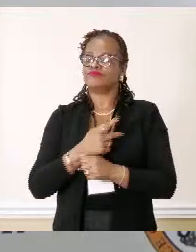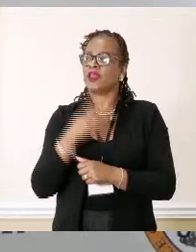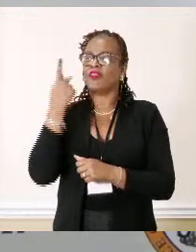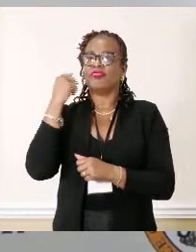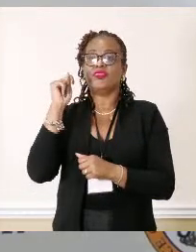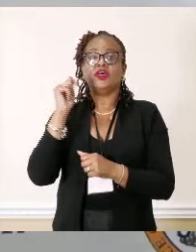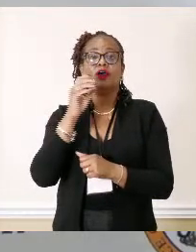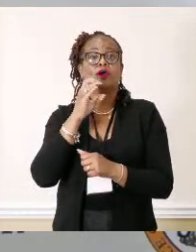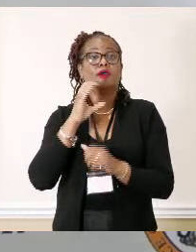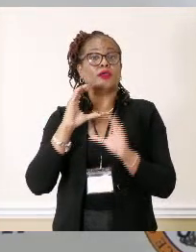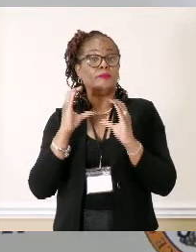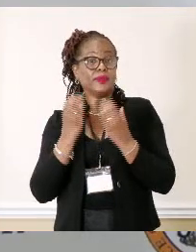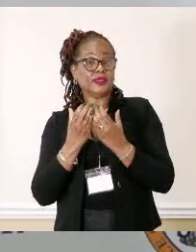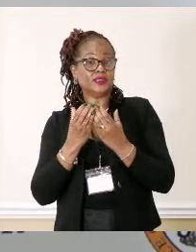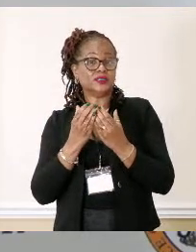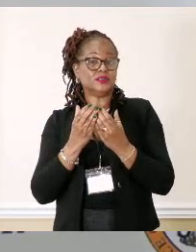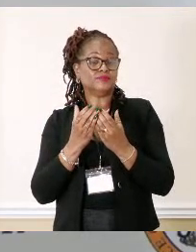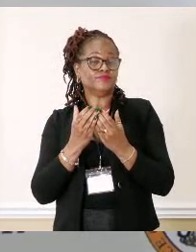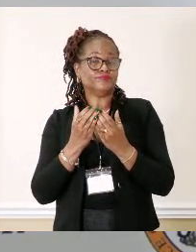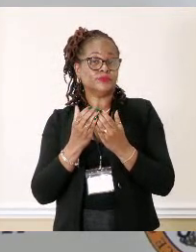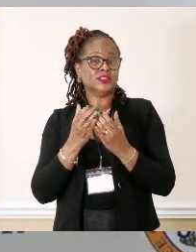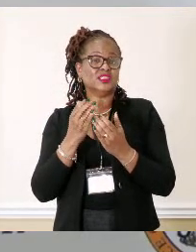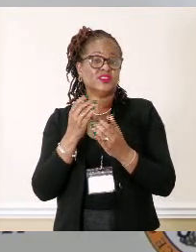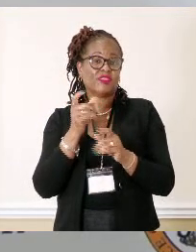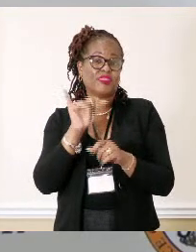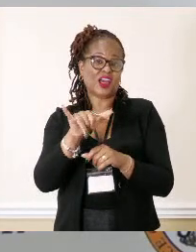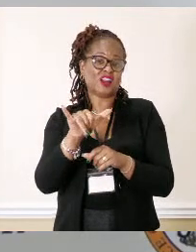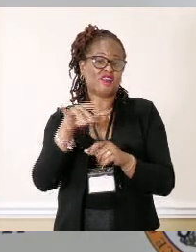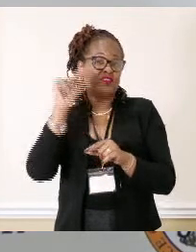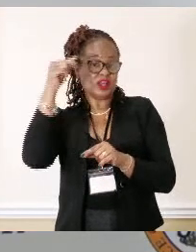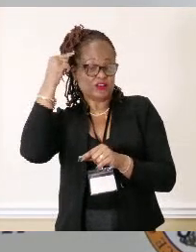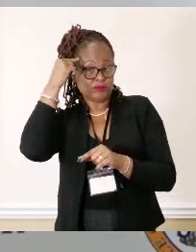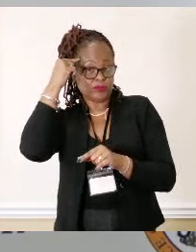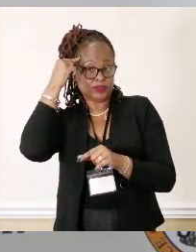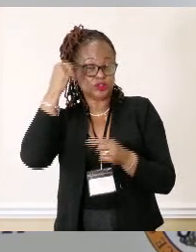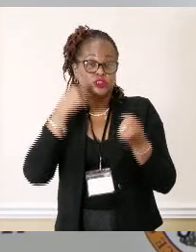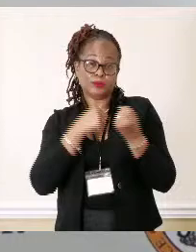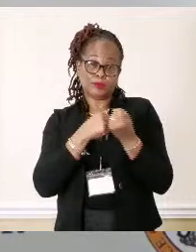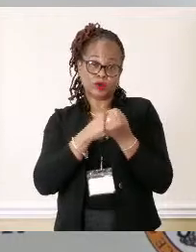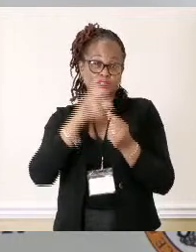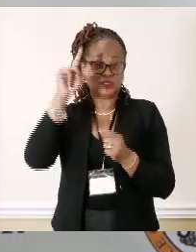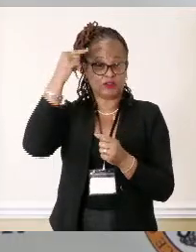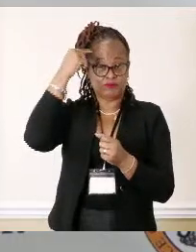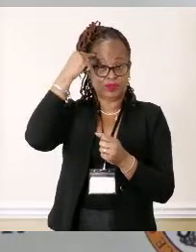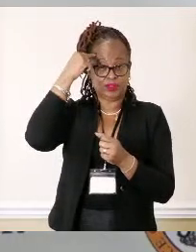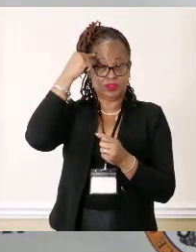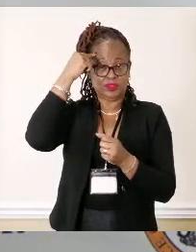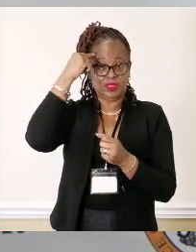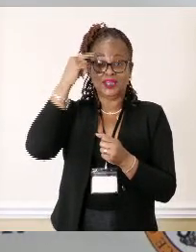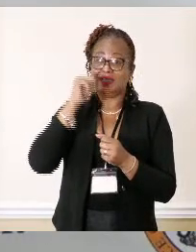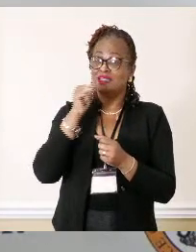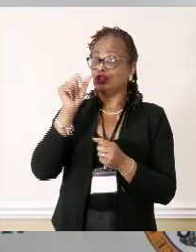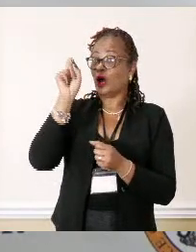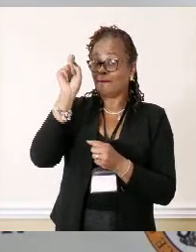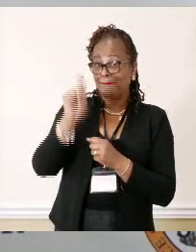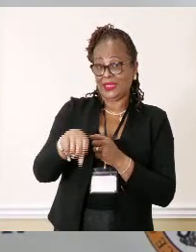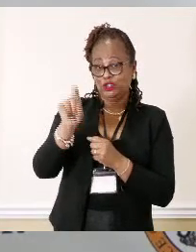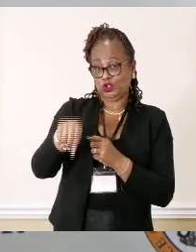the committee's position is that of the government's position, supports the government position, that is, it's not mandatory.